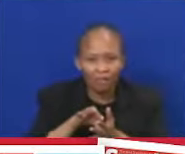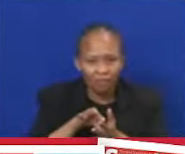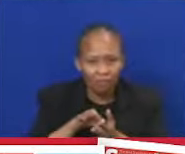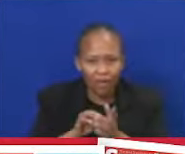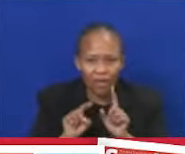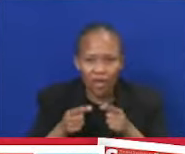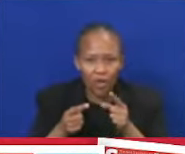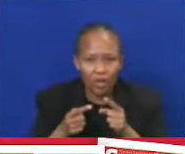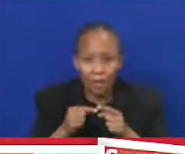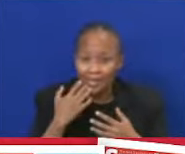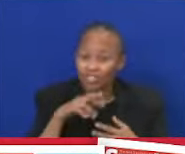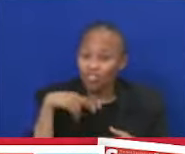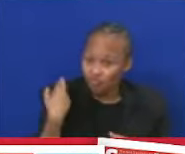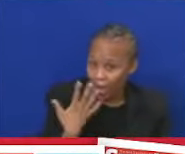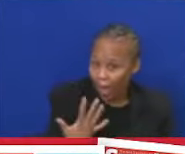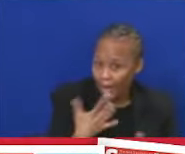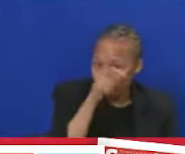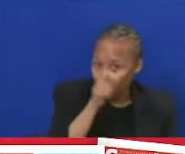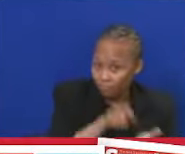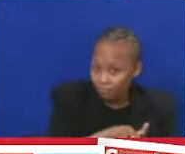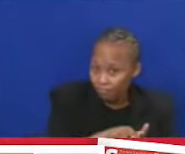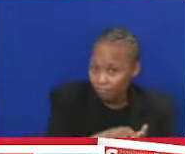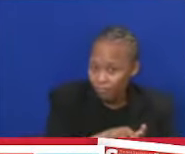Correct, Commissioners.